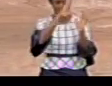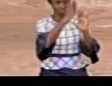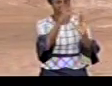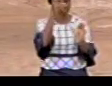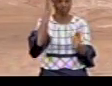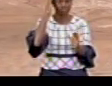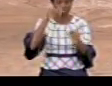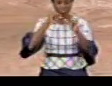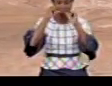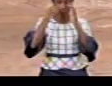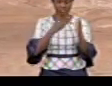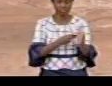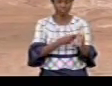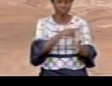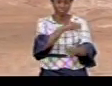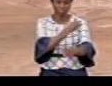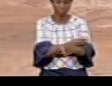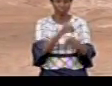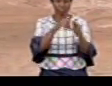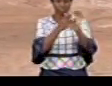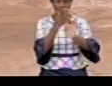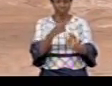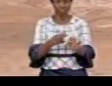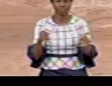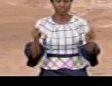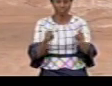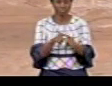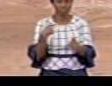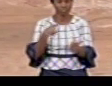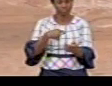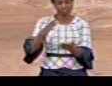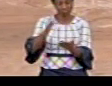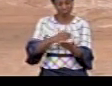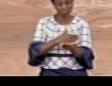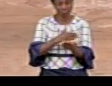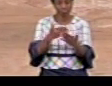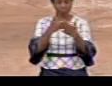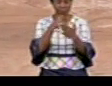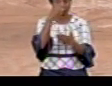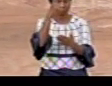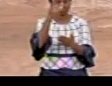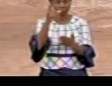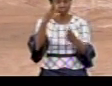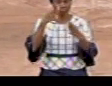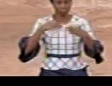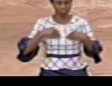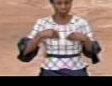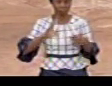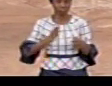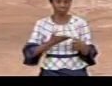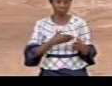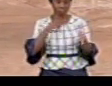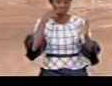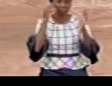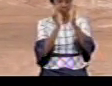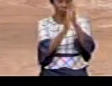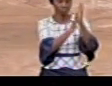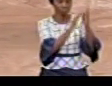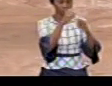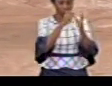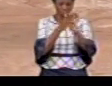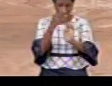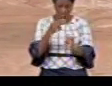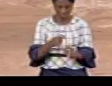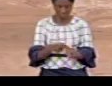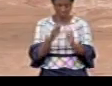jesus name as we're seeing before you lord we ask you inhabit our praises this evening in jesus name in jesus mighty name